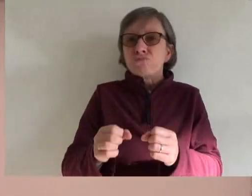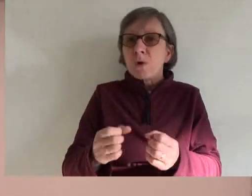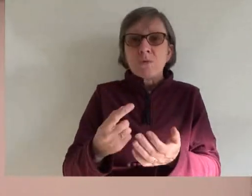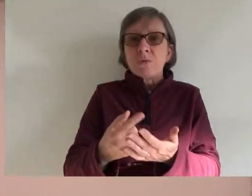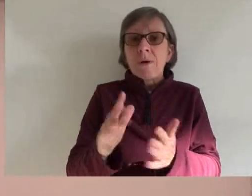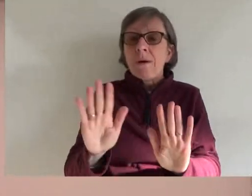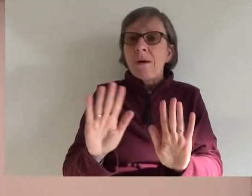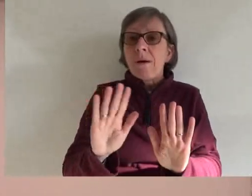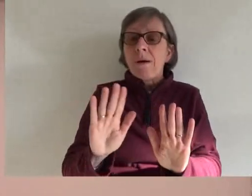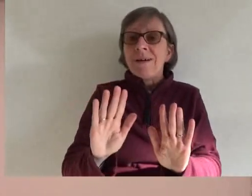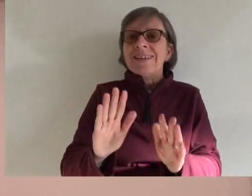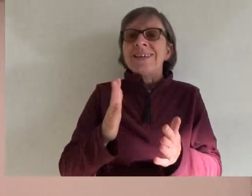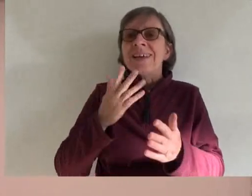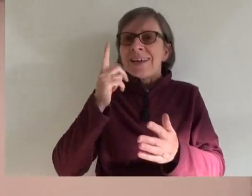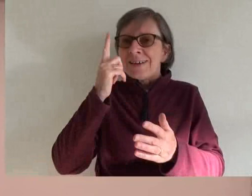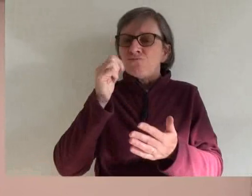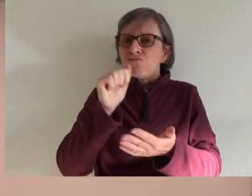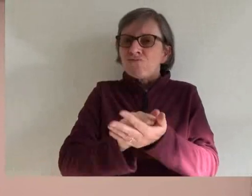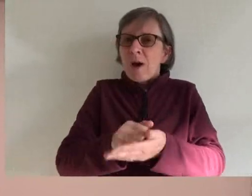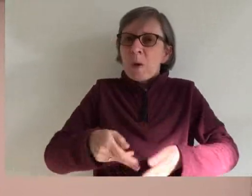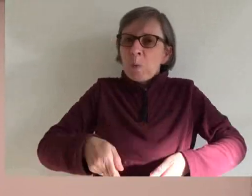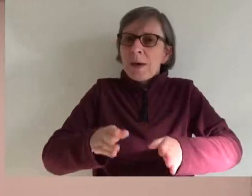don't fix it.